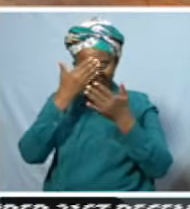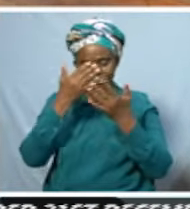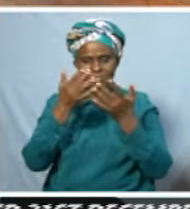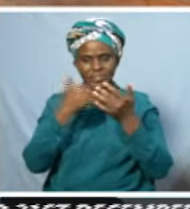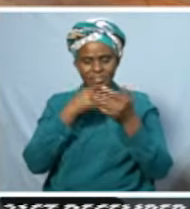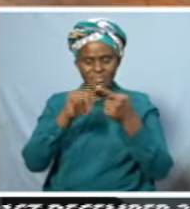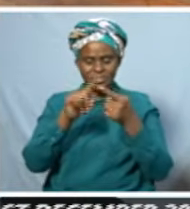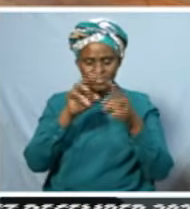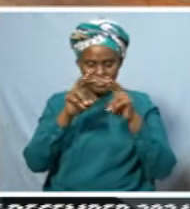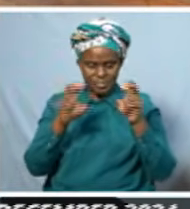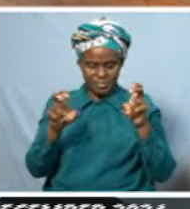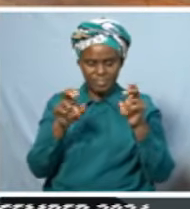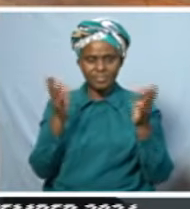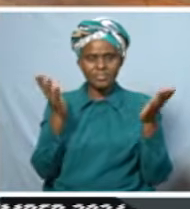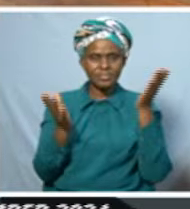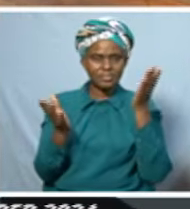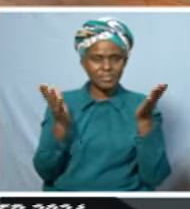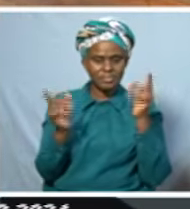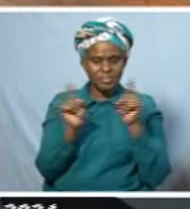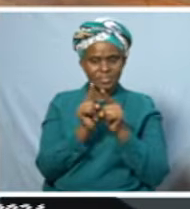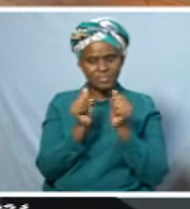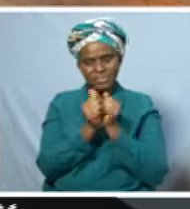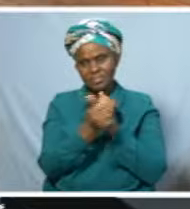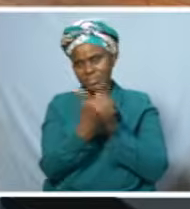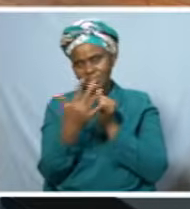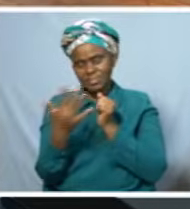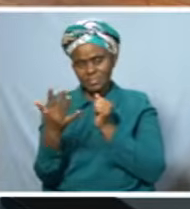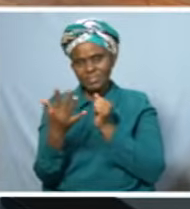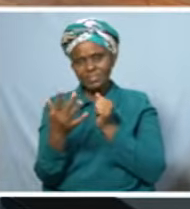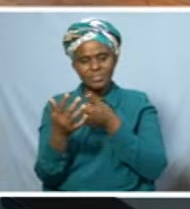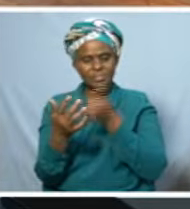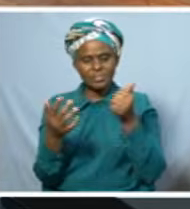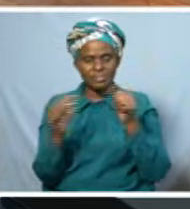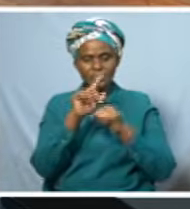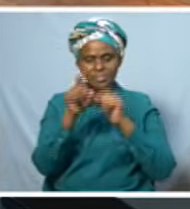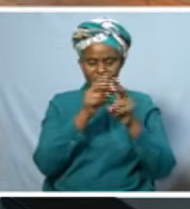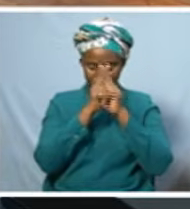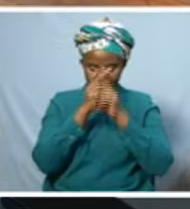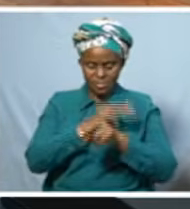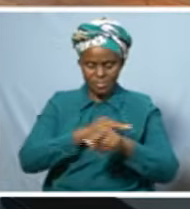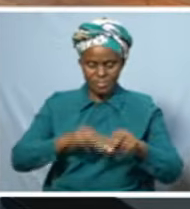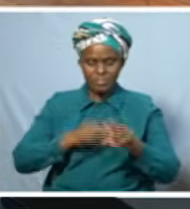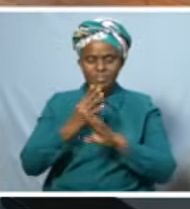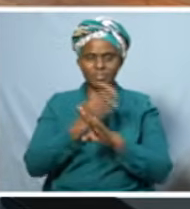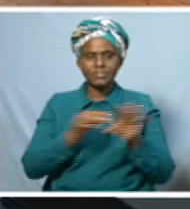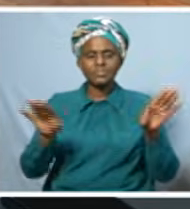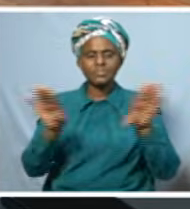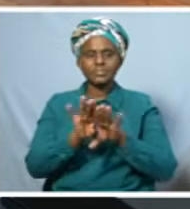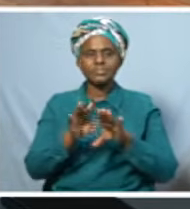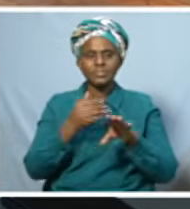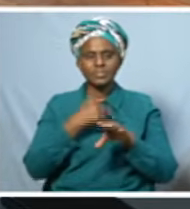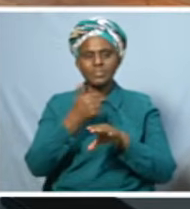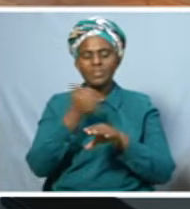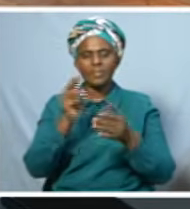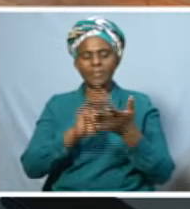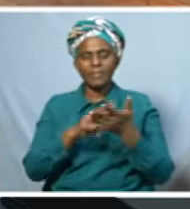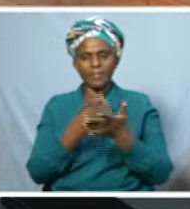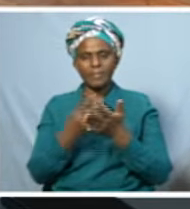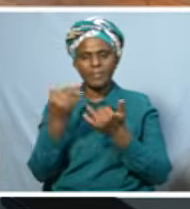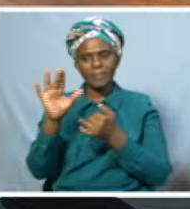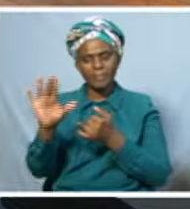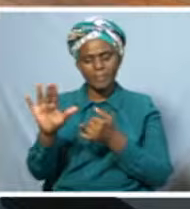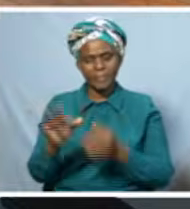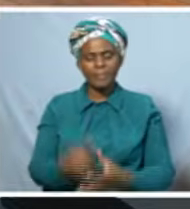You have to check, compare, and so on and so forth. Any other questions, honorable members, before we have another witness pending?